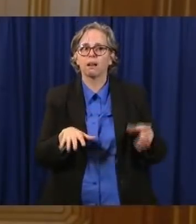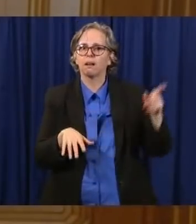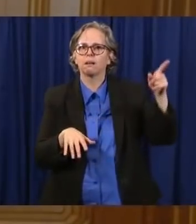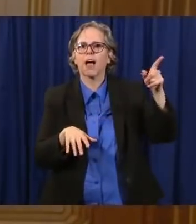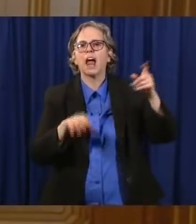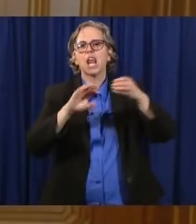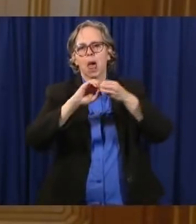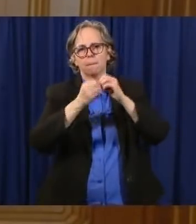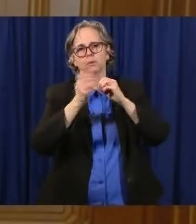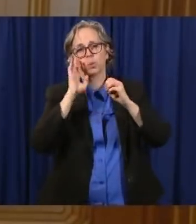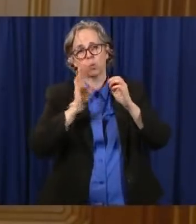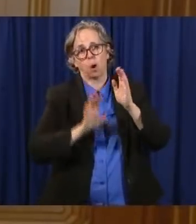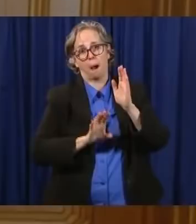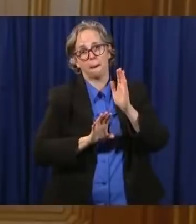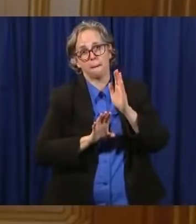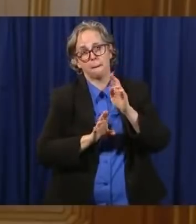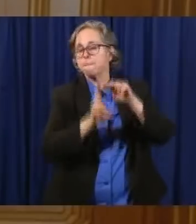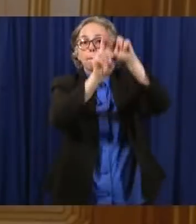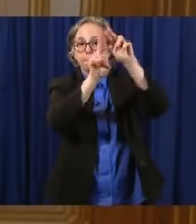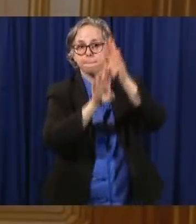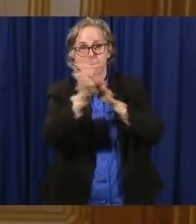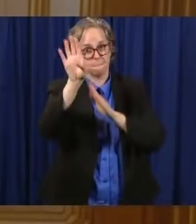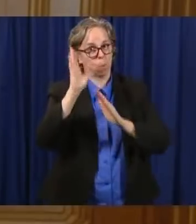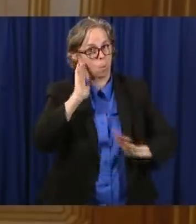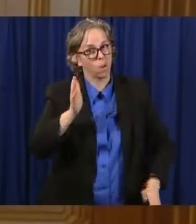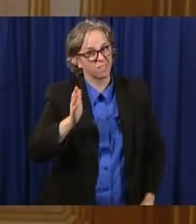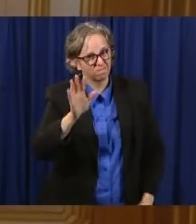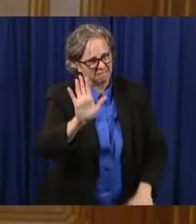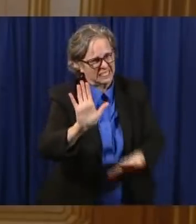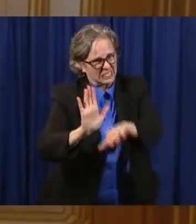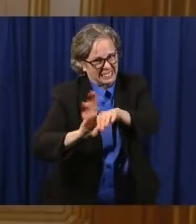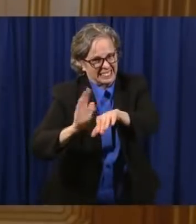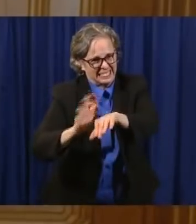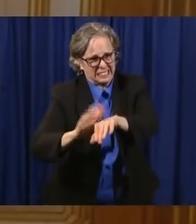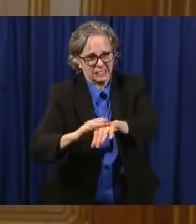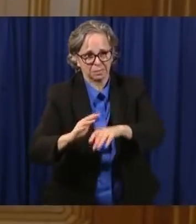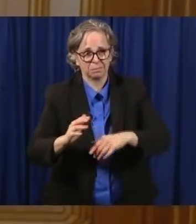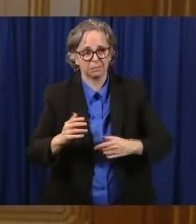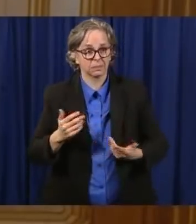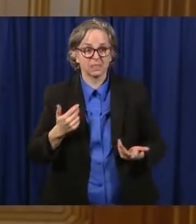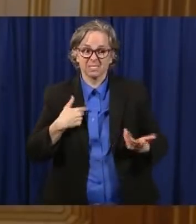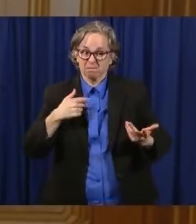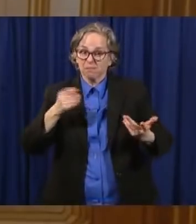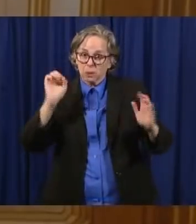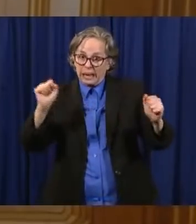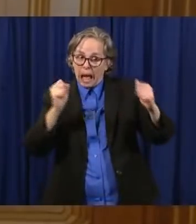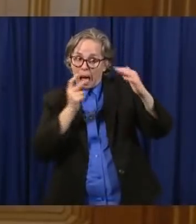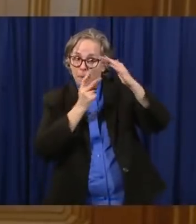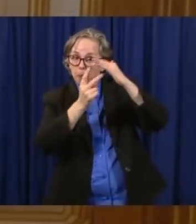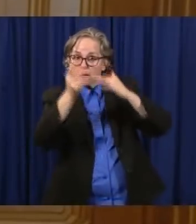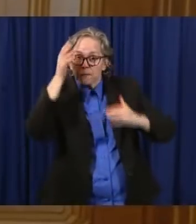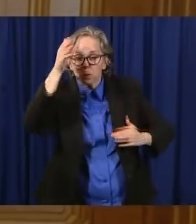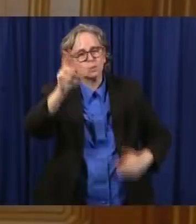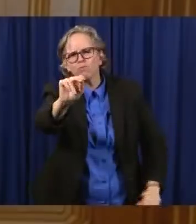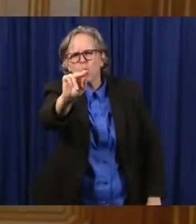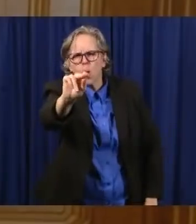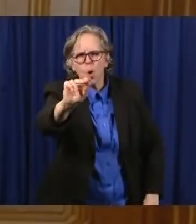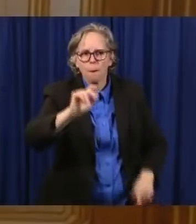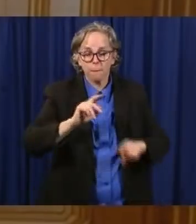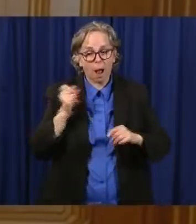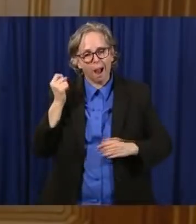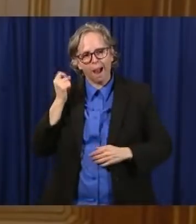So these are not tools where you predict the future, but they're tools that, based upon certain facts, and if certain facts turn out that